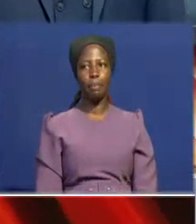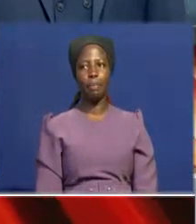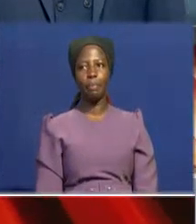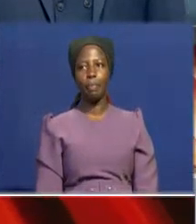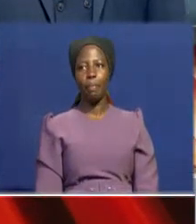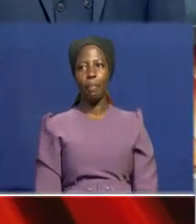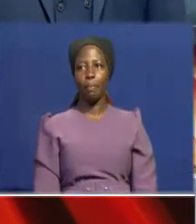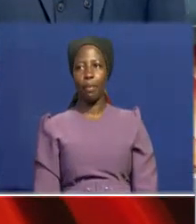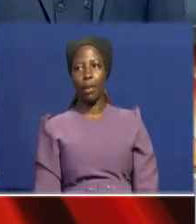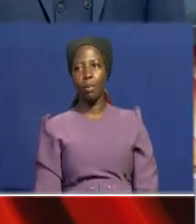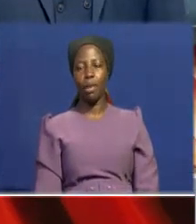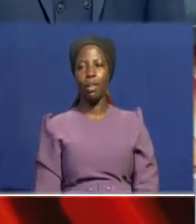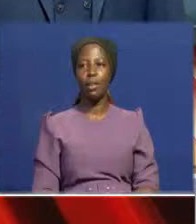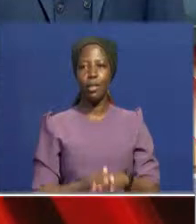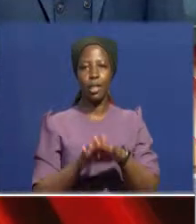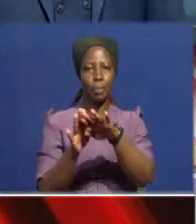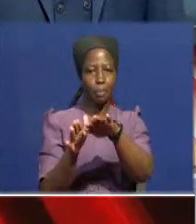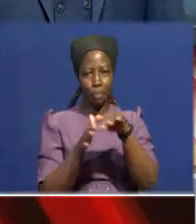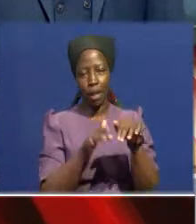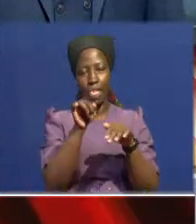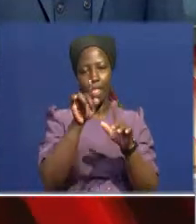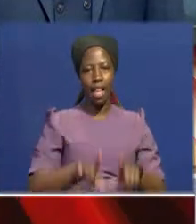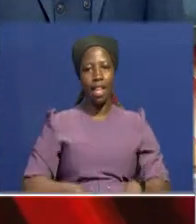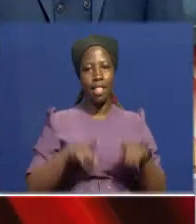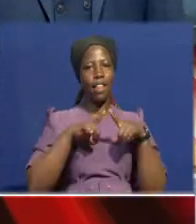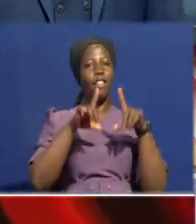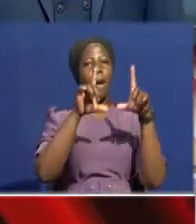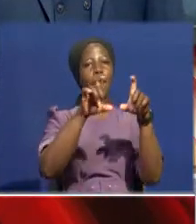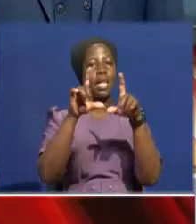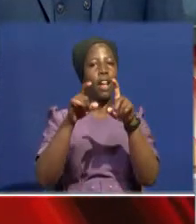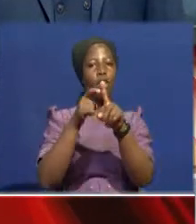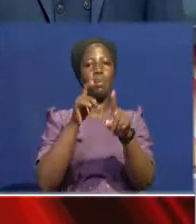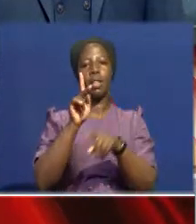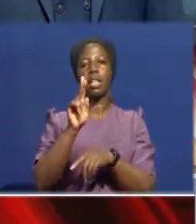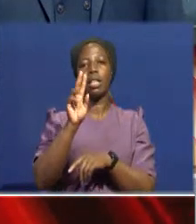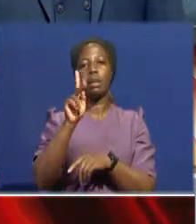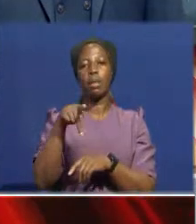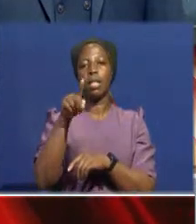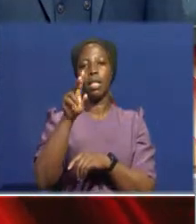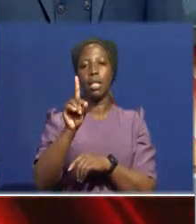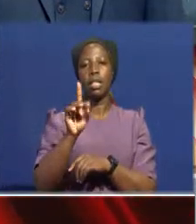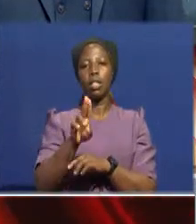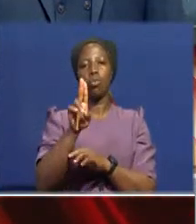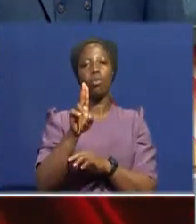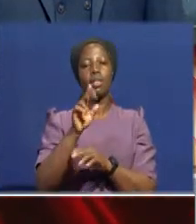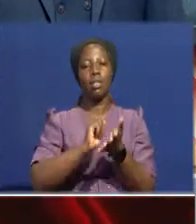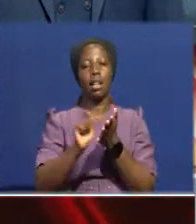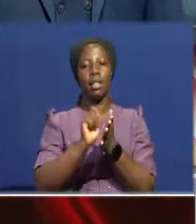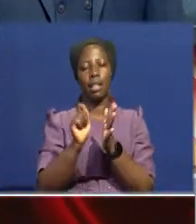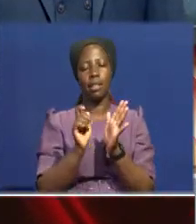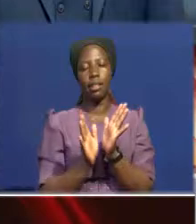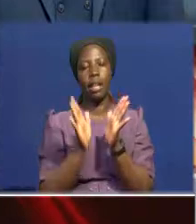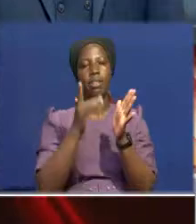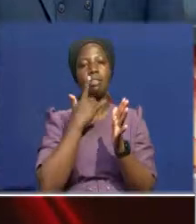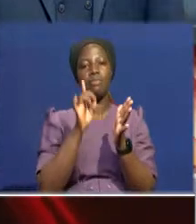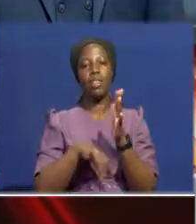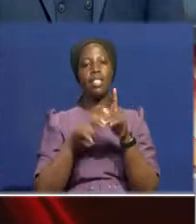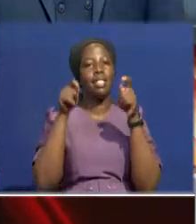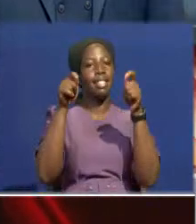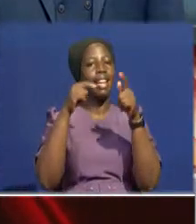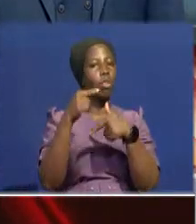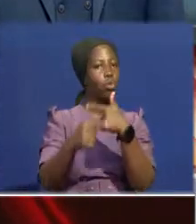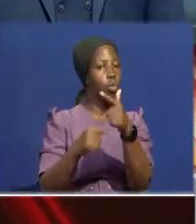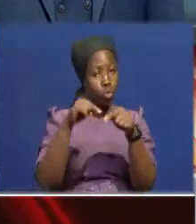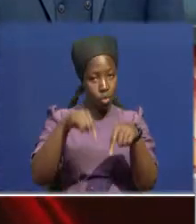Well, those are live images. You've just heard from the KMPDU Secretary General, that is Davji Atellah, that the strike will still go on today, entering